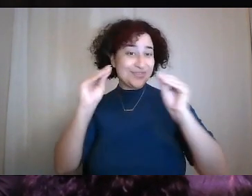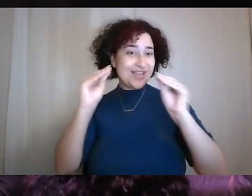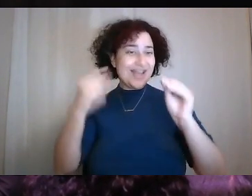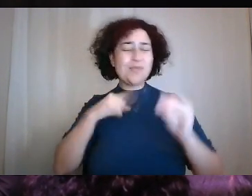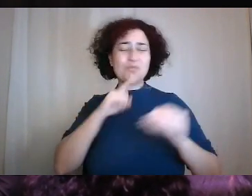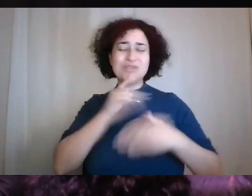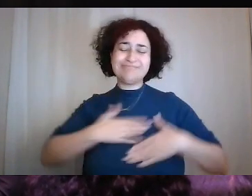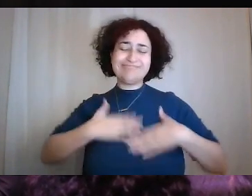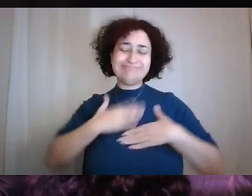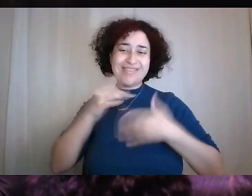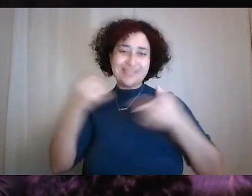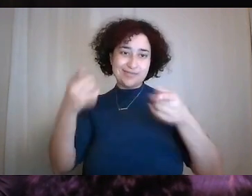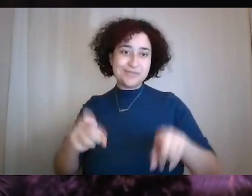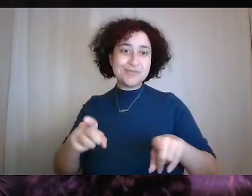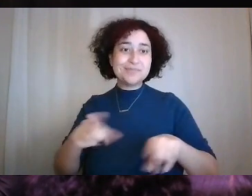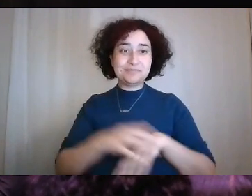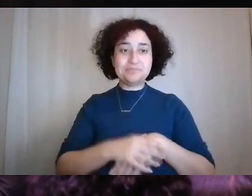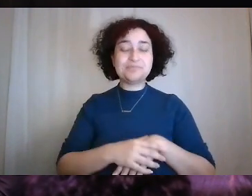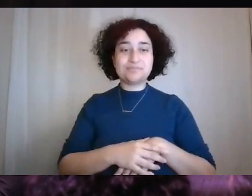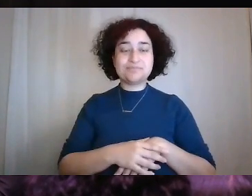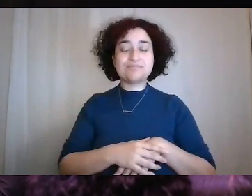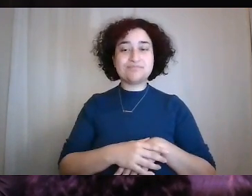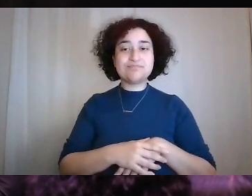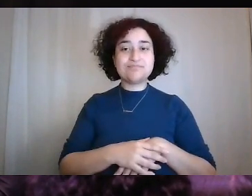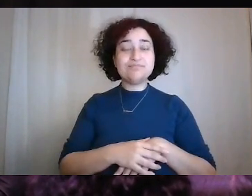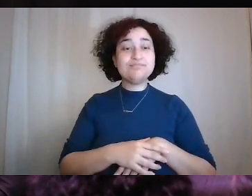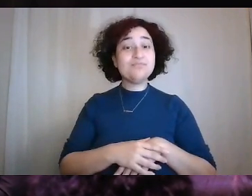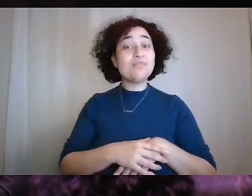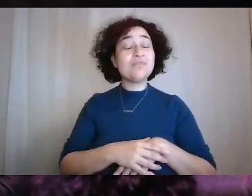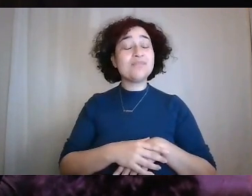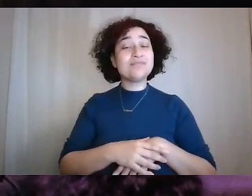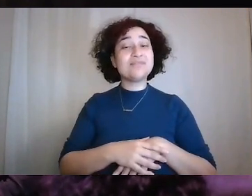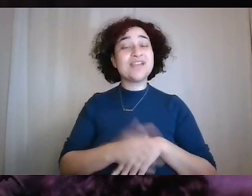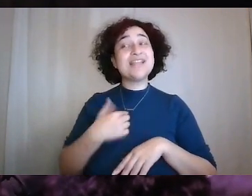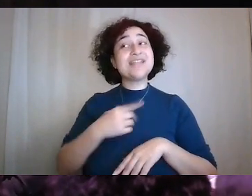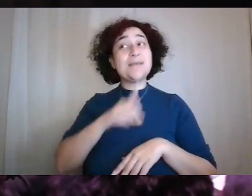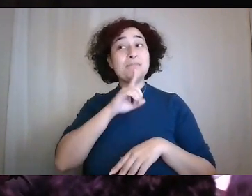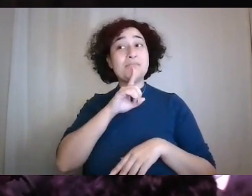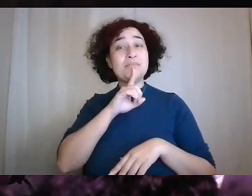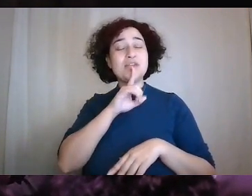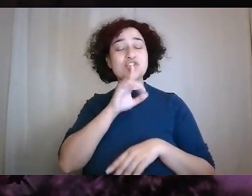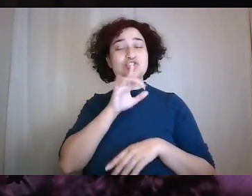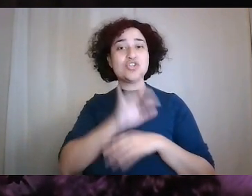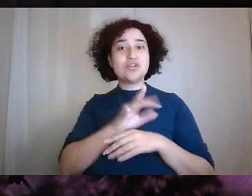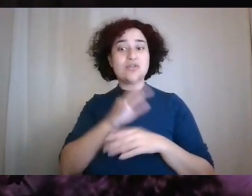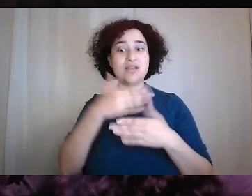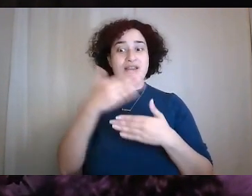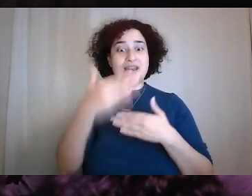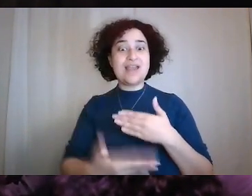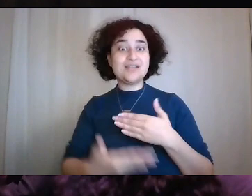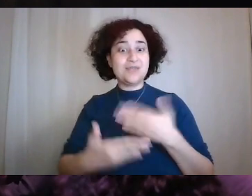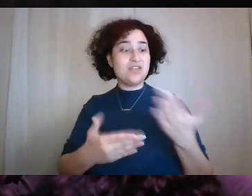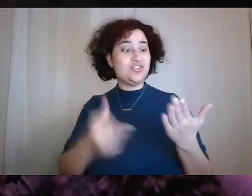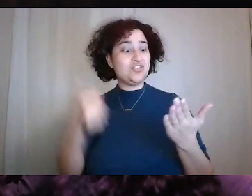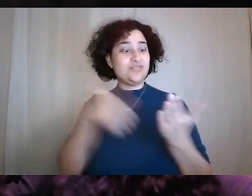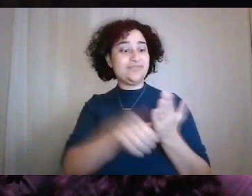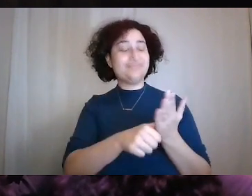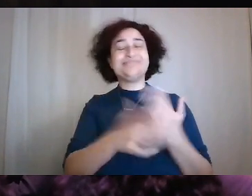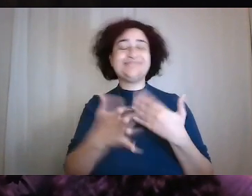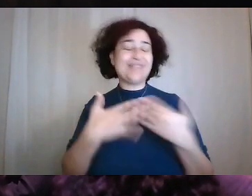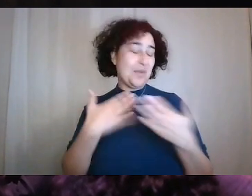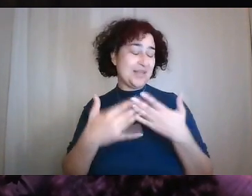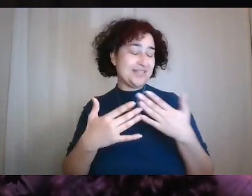And as I make sure that I, come on, get to the next page. Anyway, I know what I want to say.